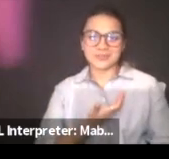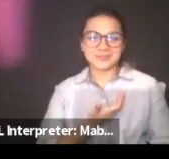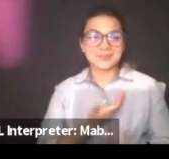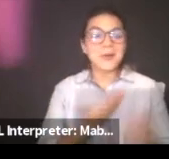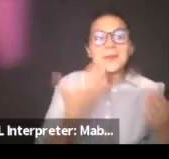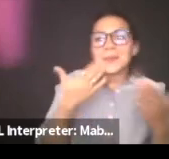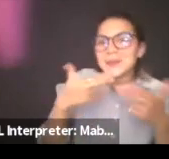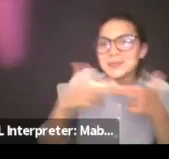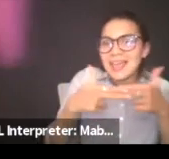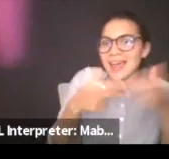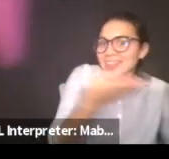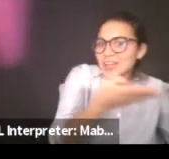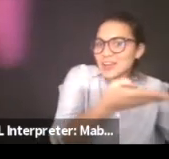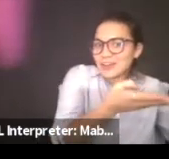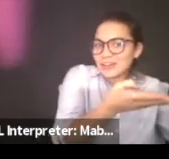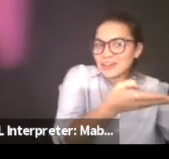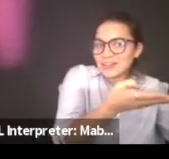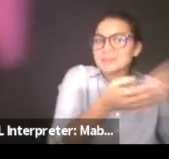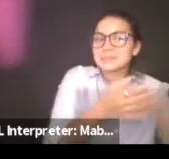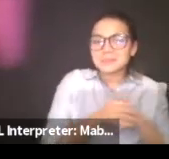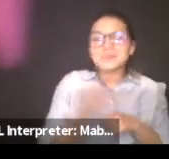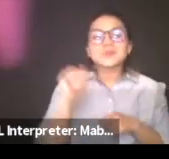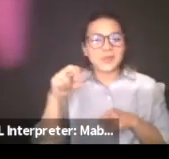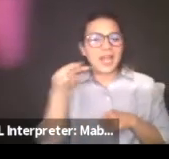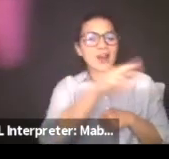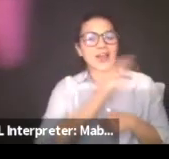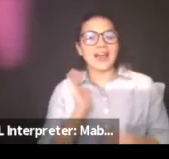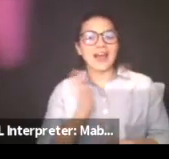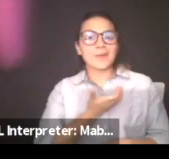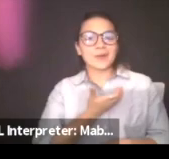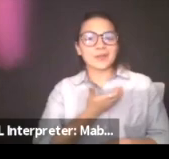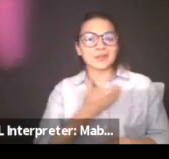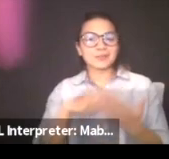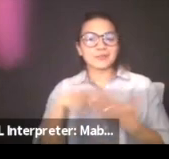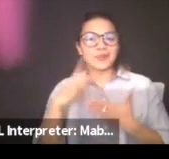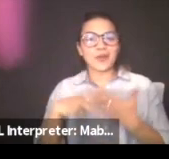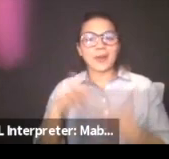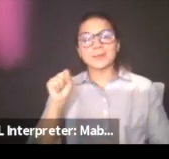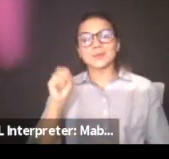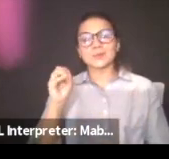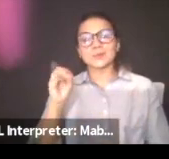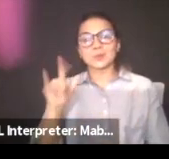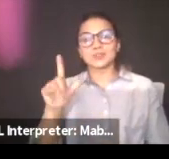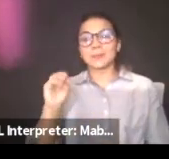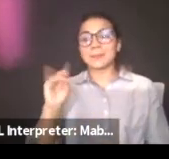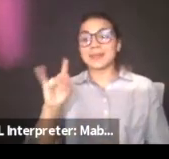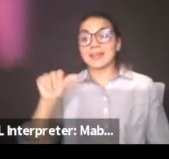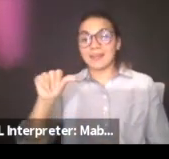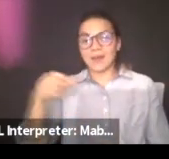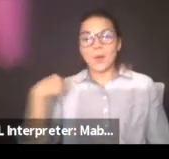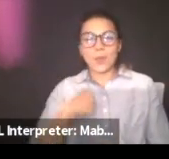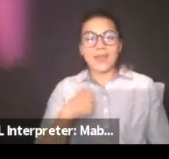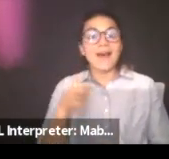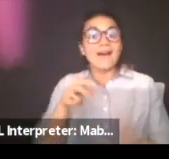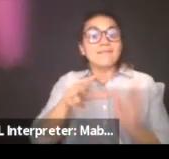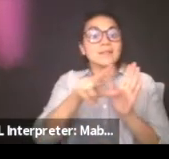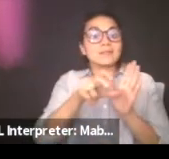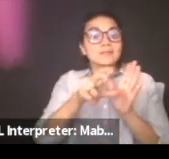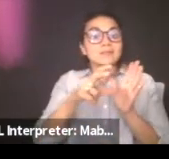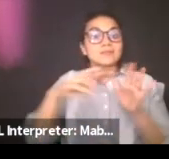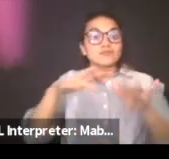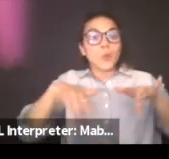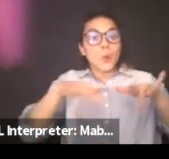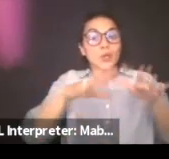you. You can check out our social media. We will be releasing our archive in 2021. And we've also led many